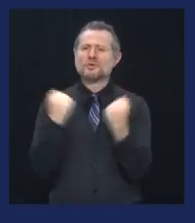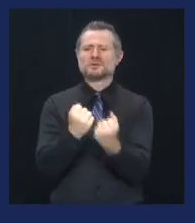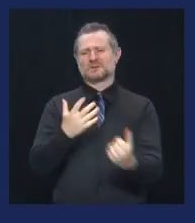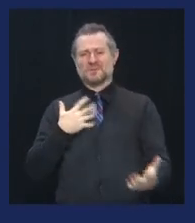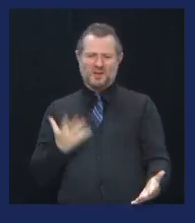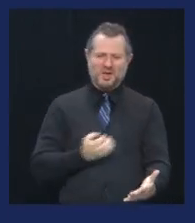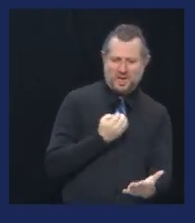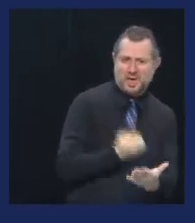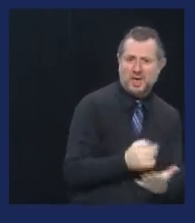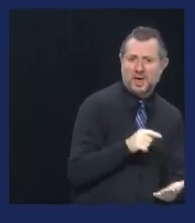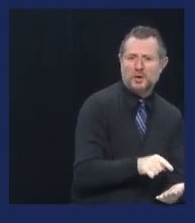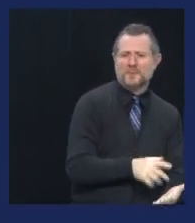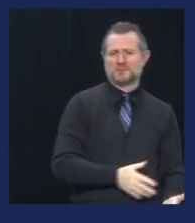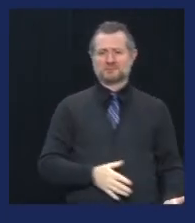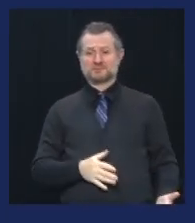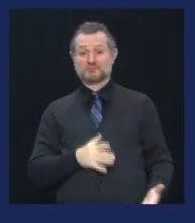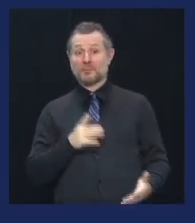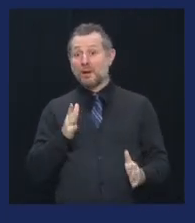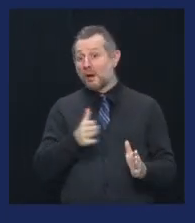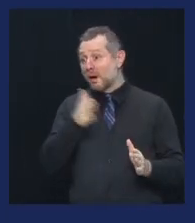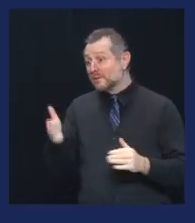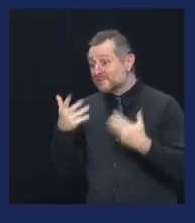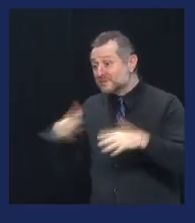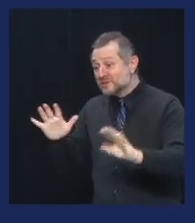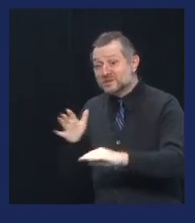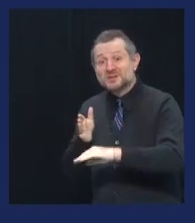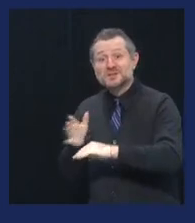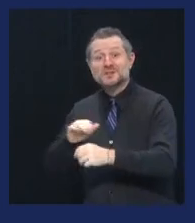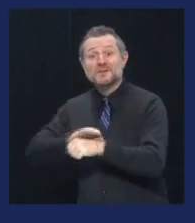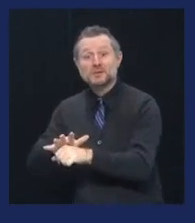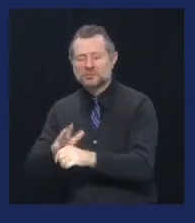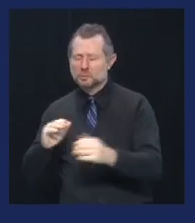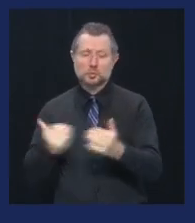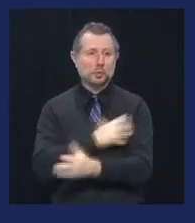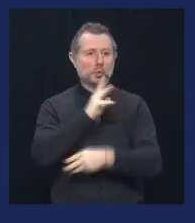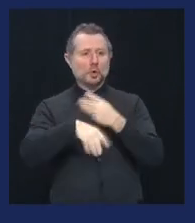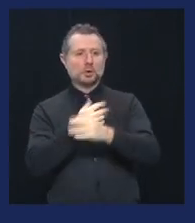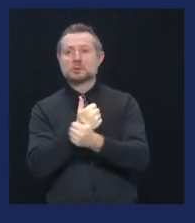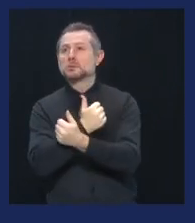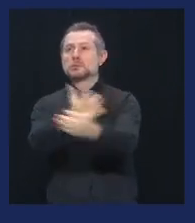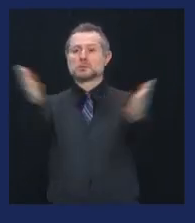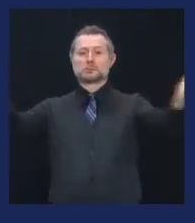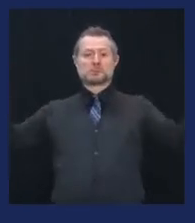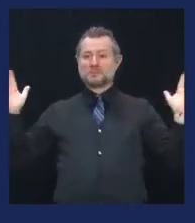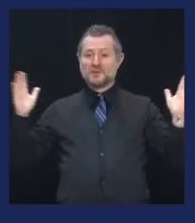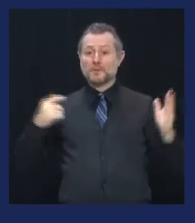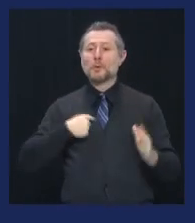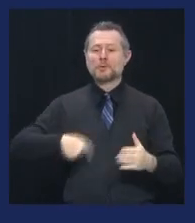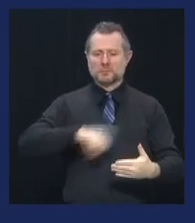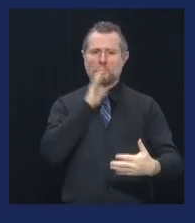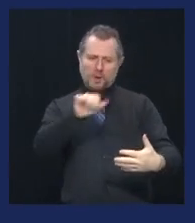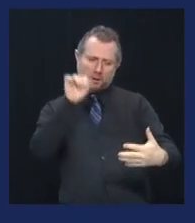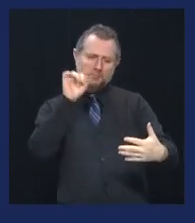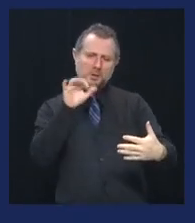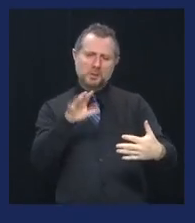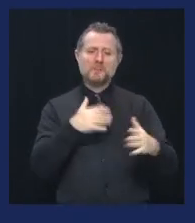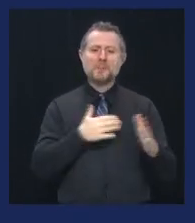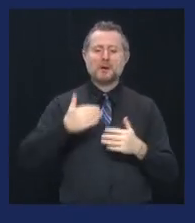world. This week, we are laying out a comprehensive, multifaceted plan for New York's future. We will begin